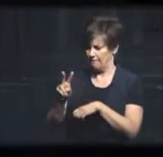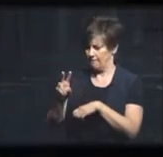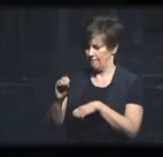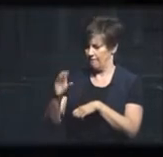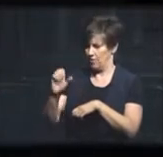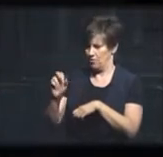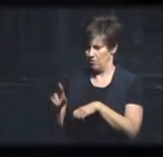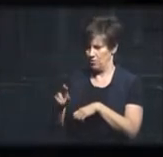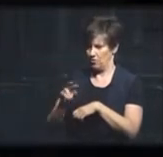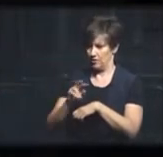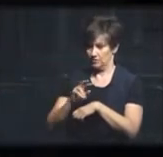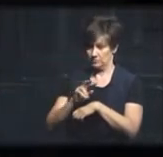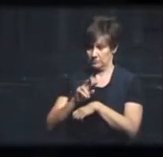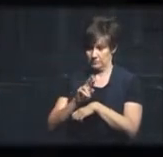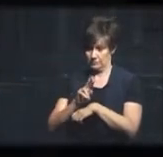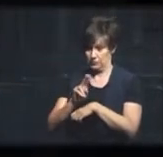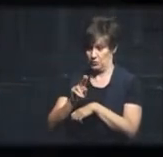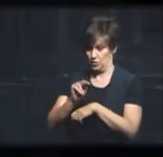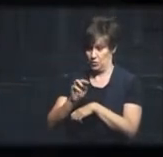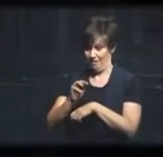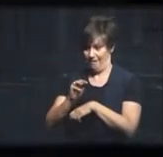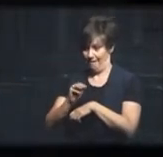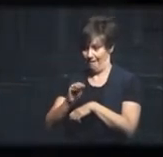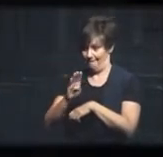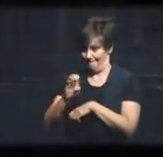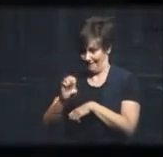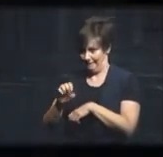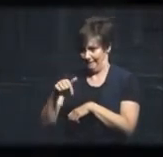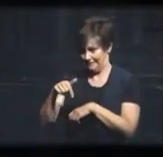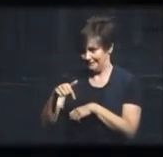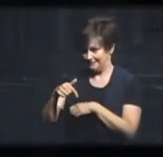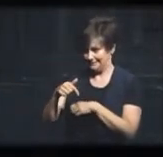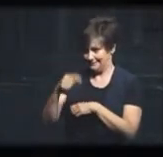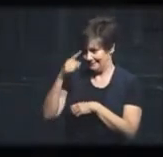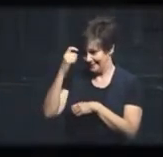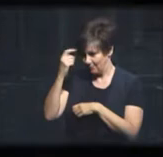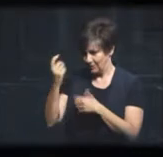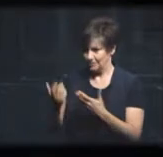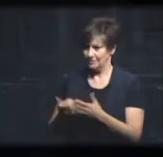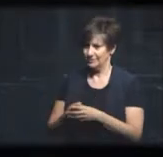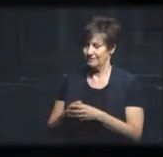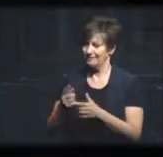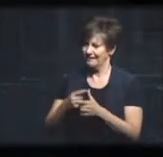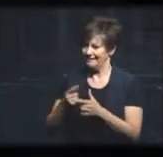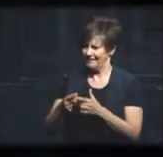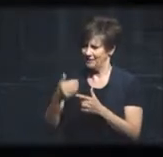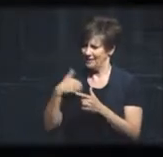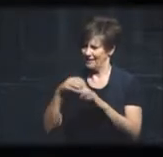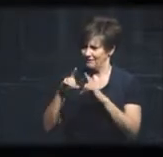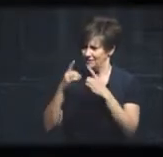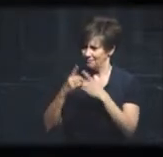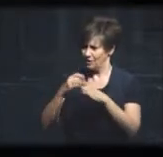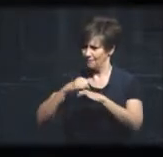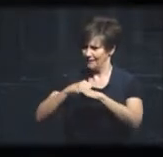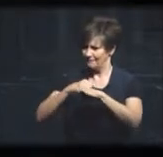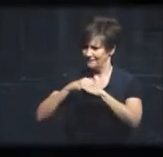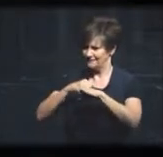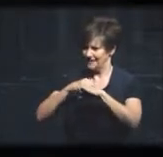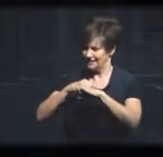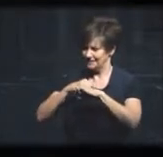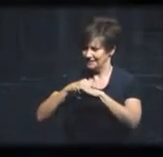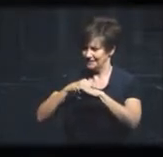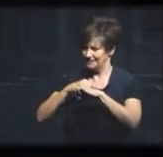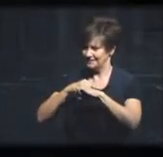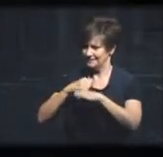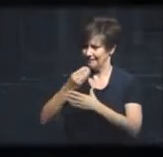Route 9B and others this summer and had wonderful experience. And then we have a Department of Defense Office of Economic